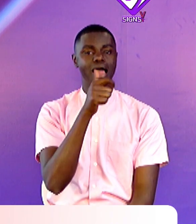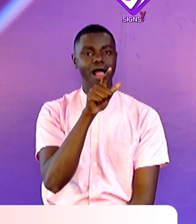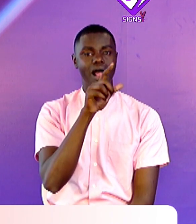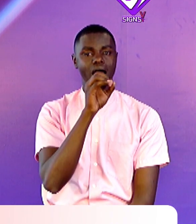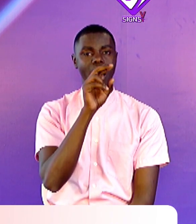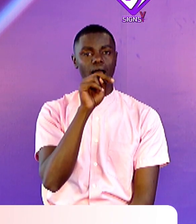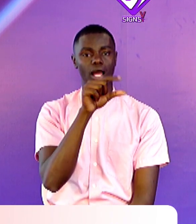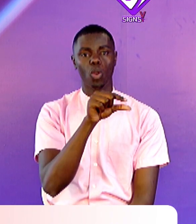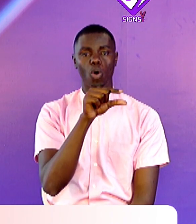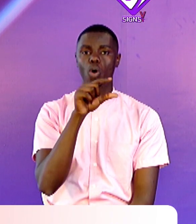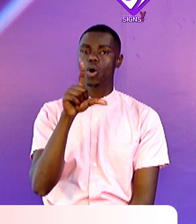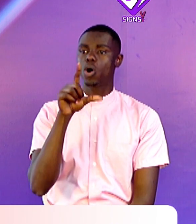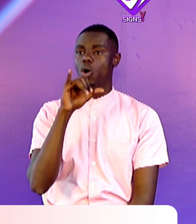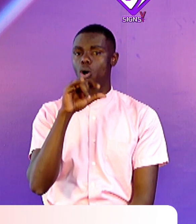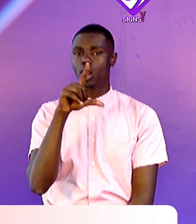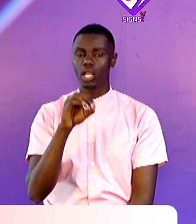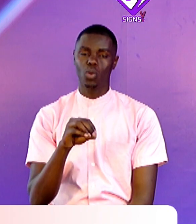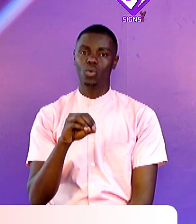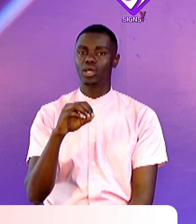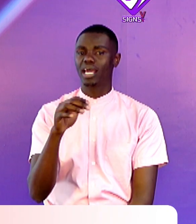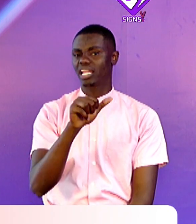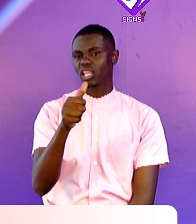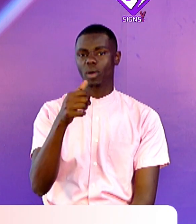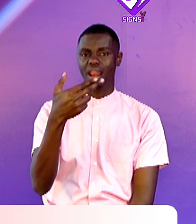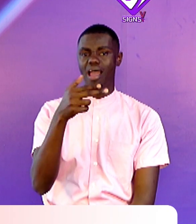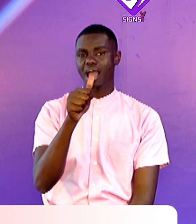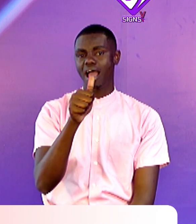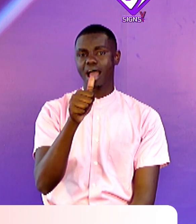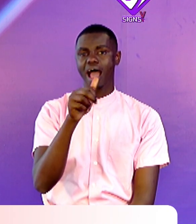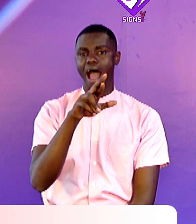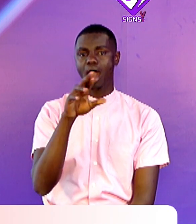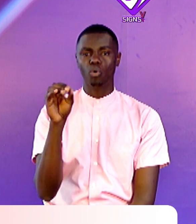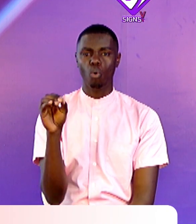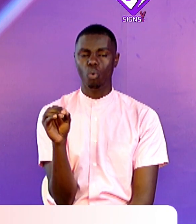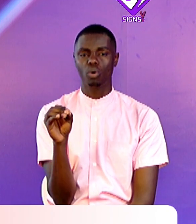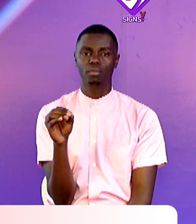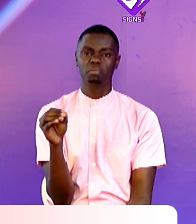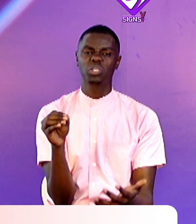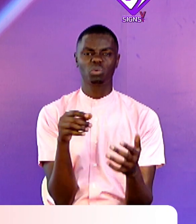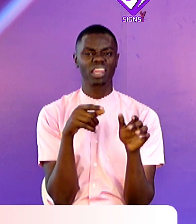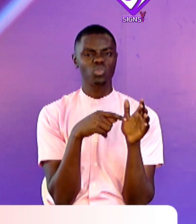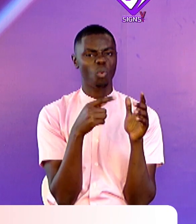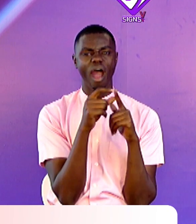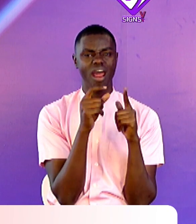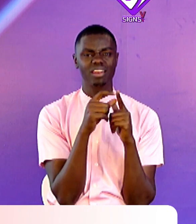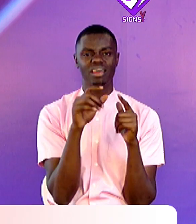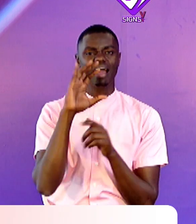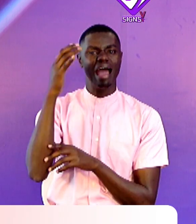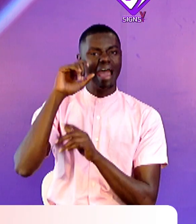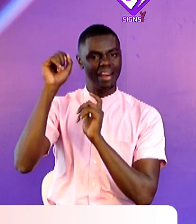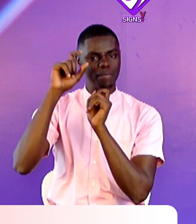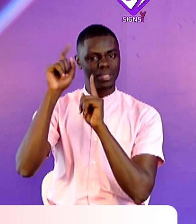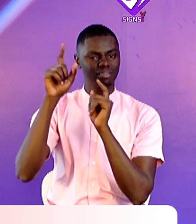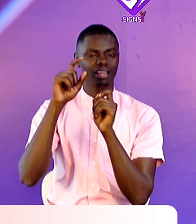know. Aro instead of alo, then they say something like along Lilo. So, along Lilo, Harambee Stars.